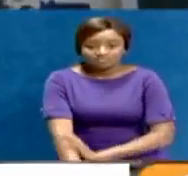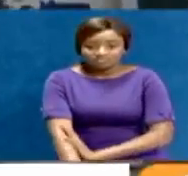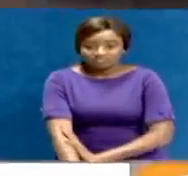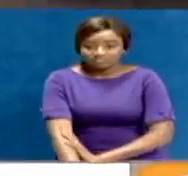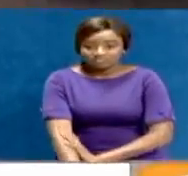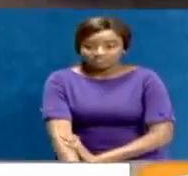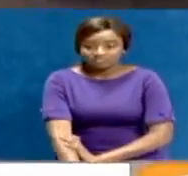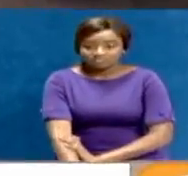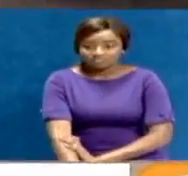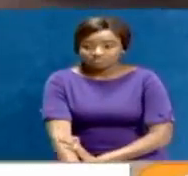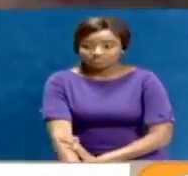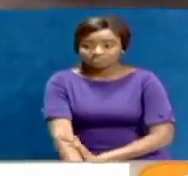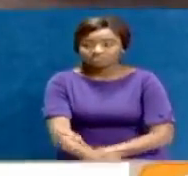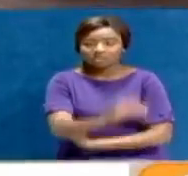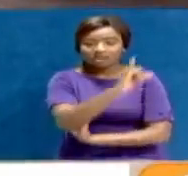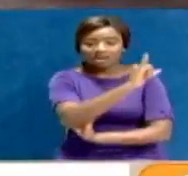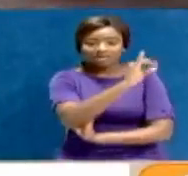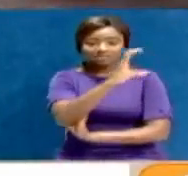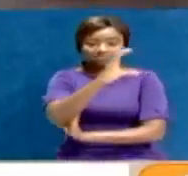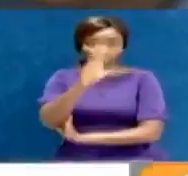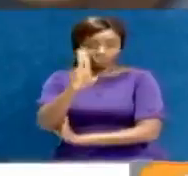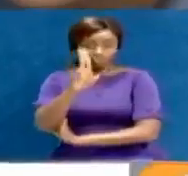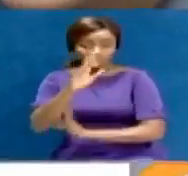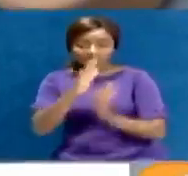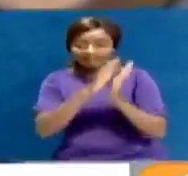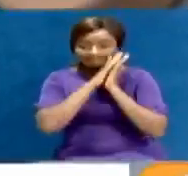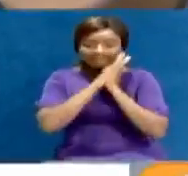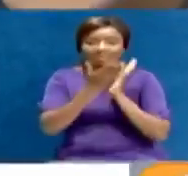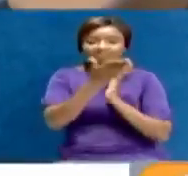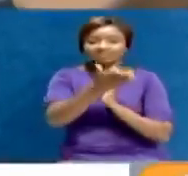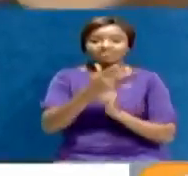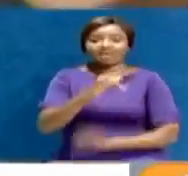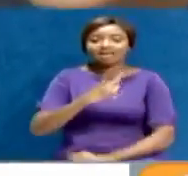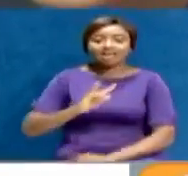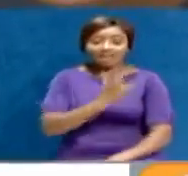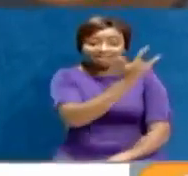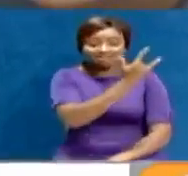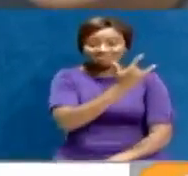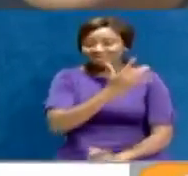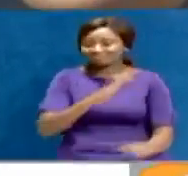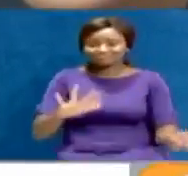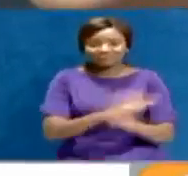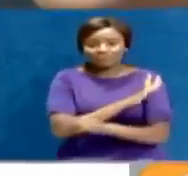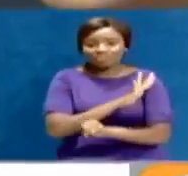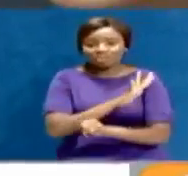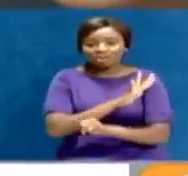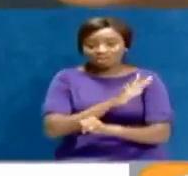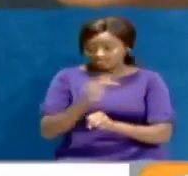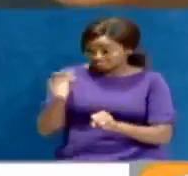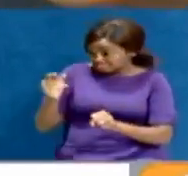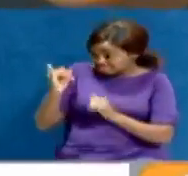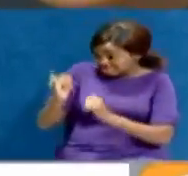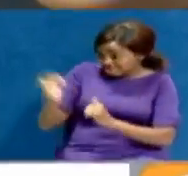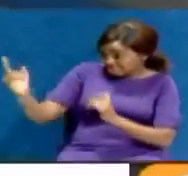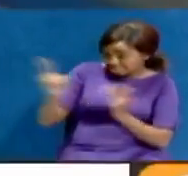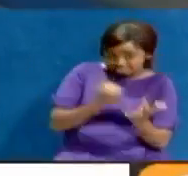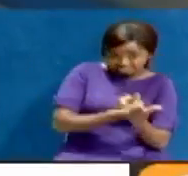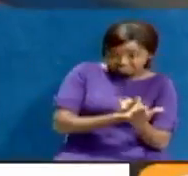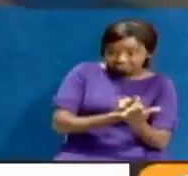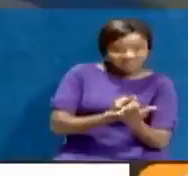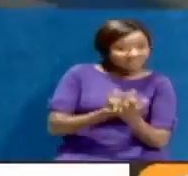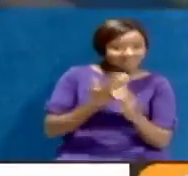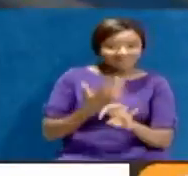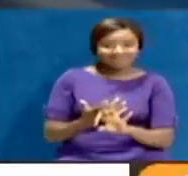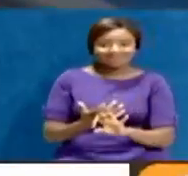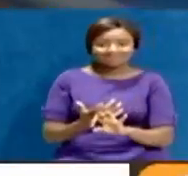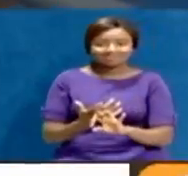All intensive care unit ICU beds in Laikipia are occupied and there is no room for admission of new patients.